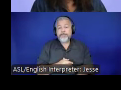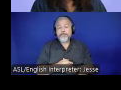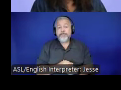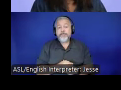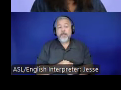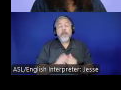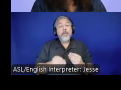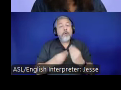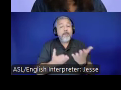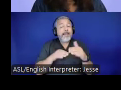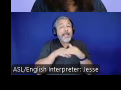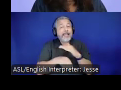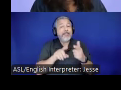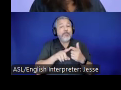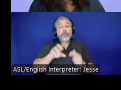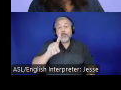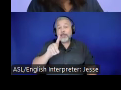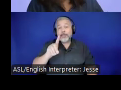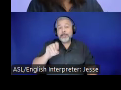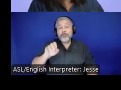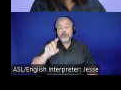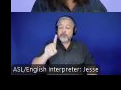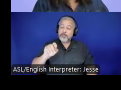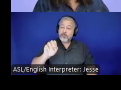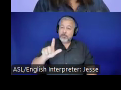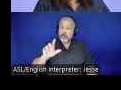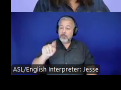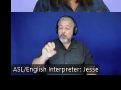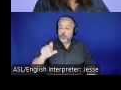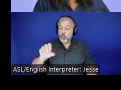providing access to digital tools and training.